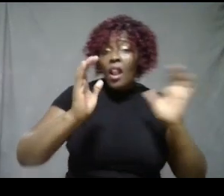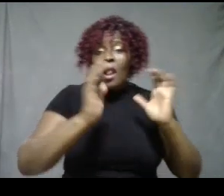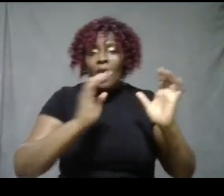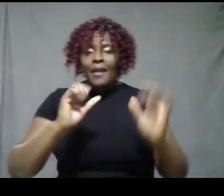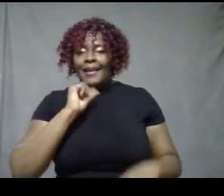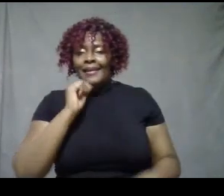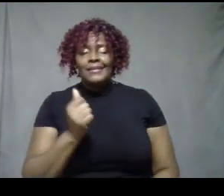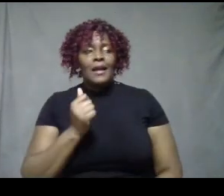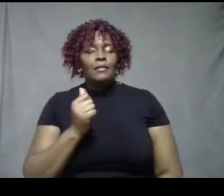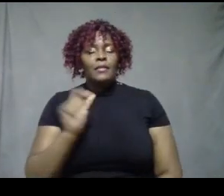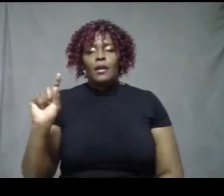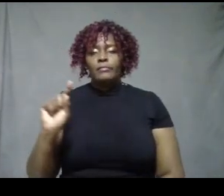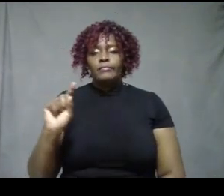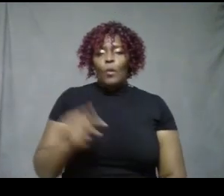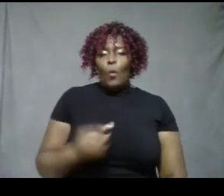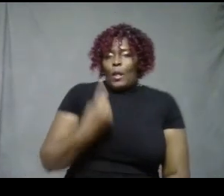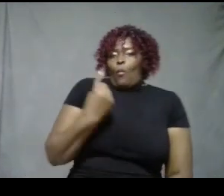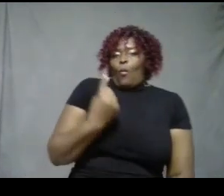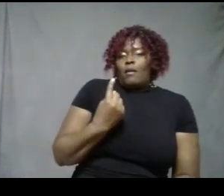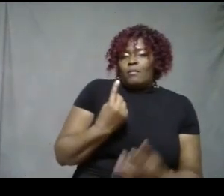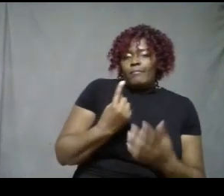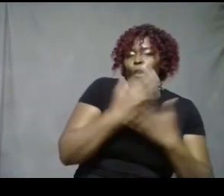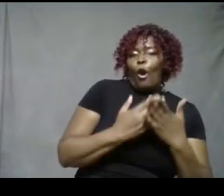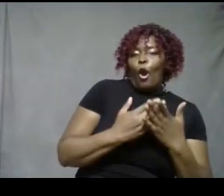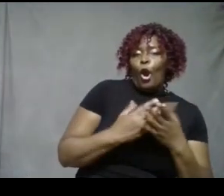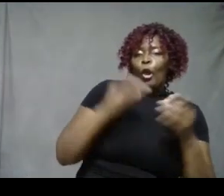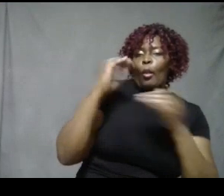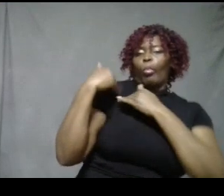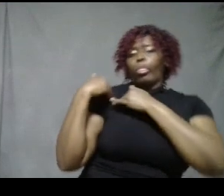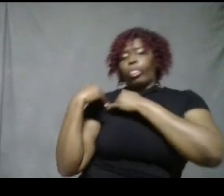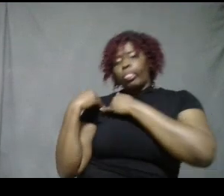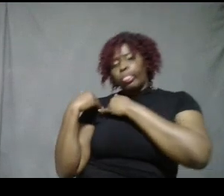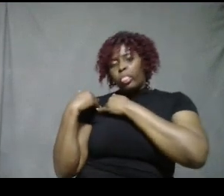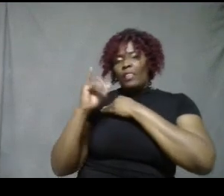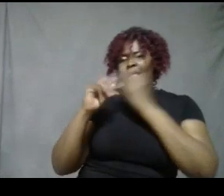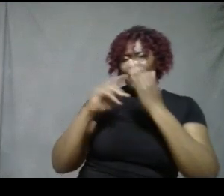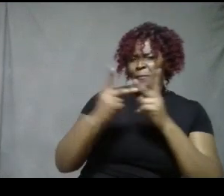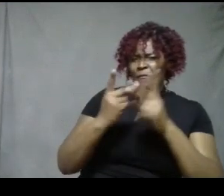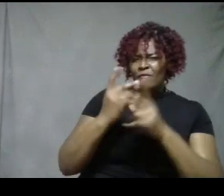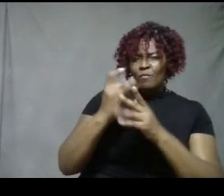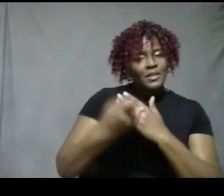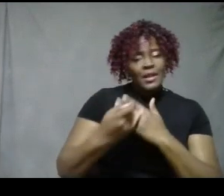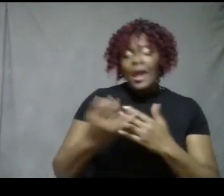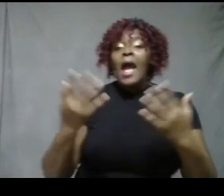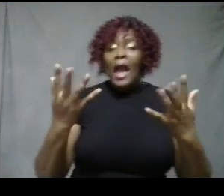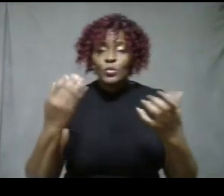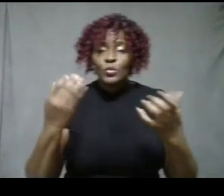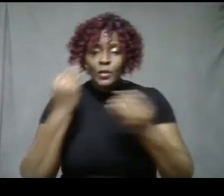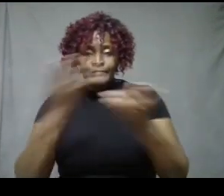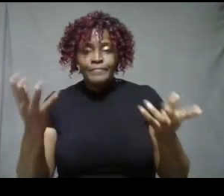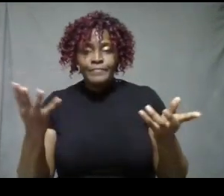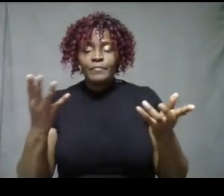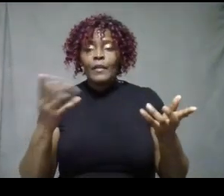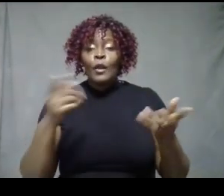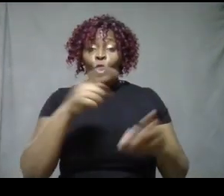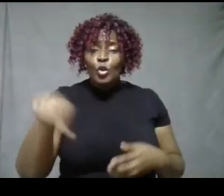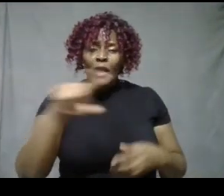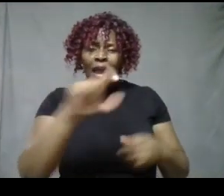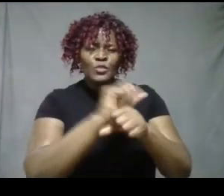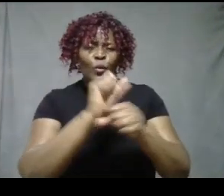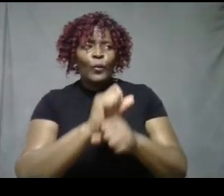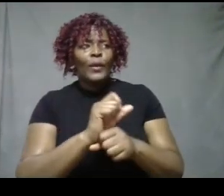one-sided project. And so I just want to say that for the record, that, you know, you guys are working with community. I know there's other developers